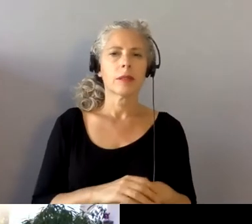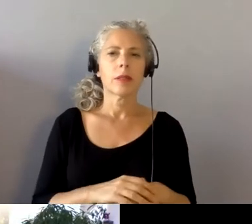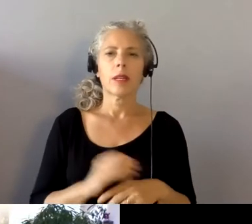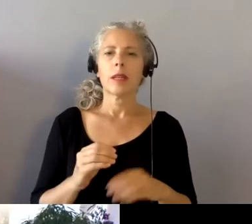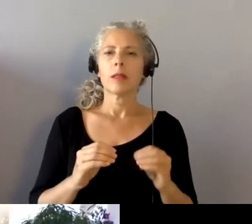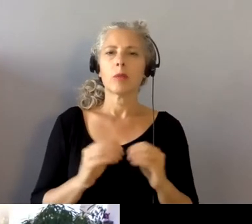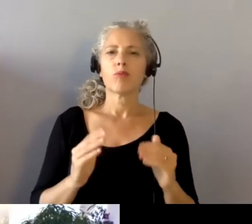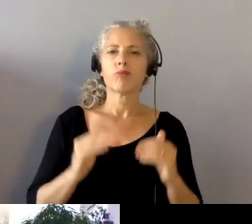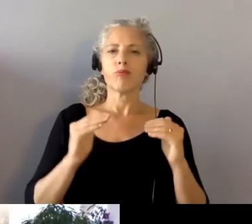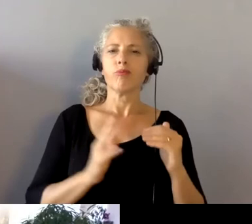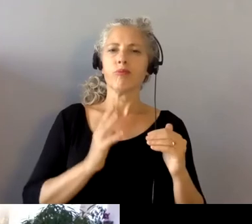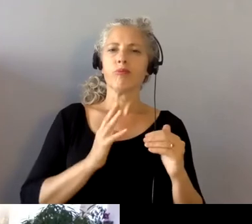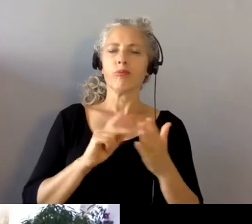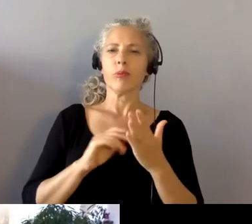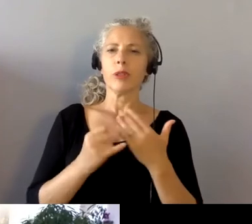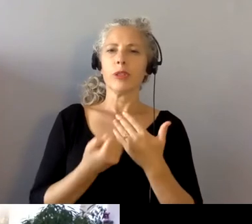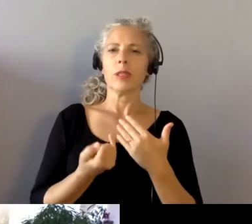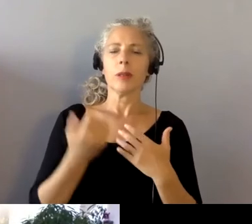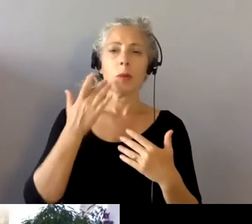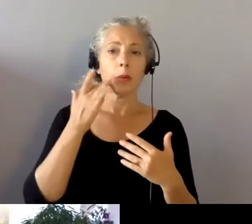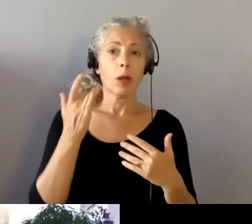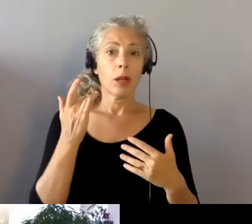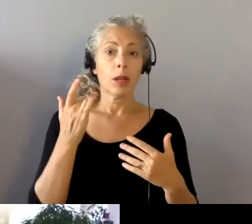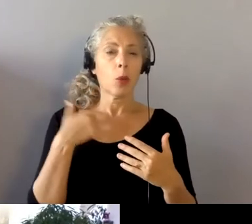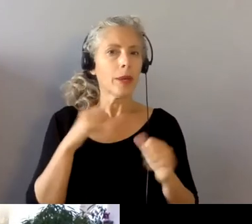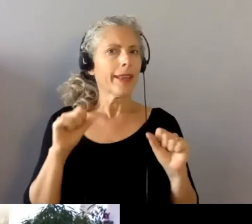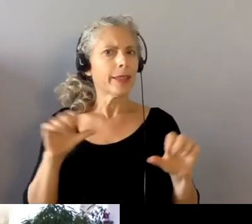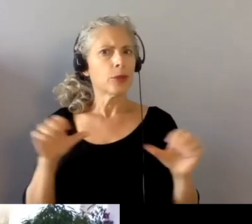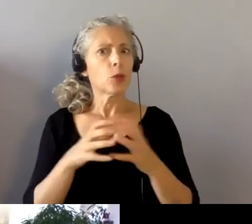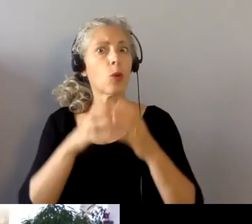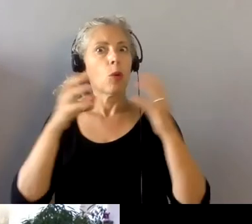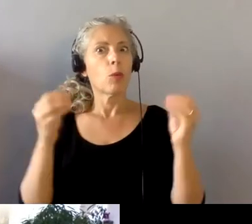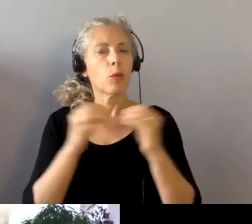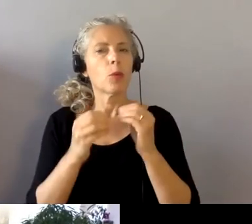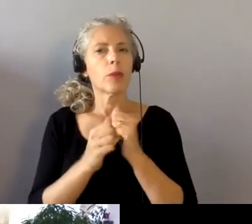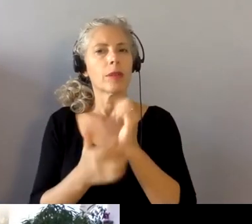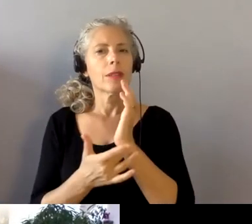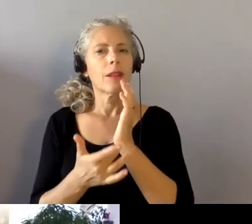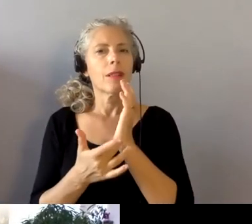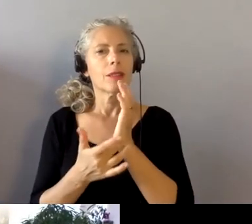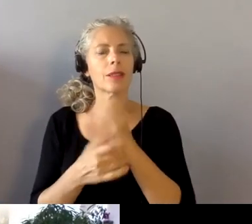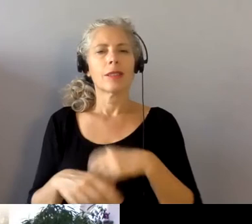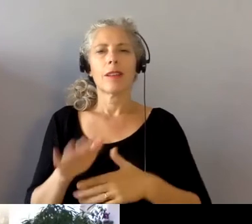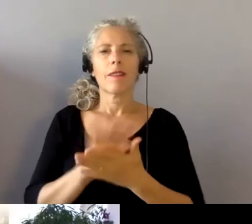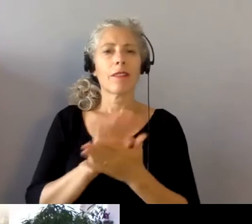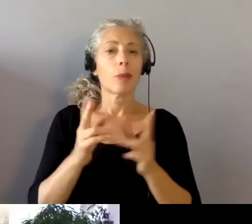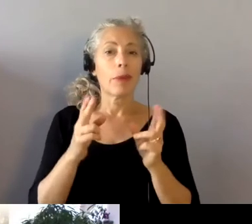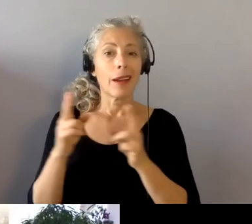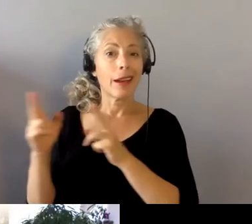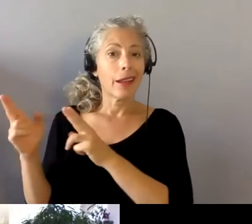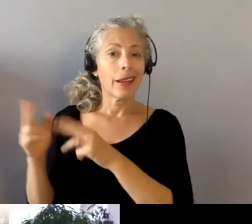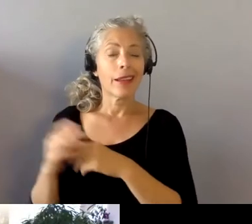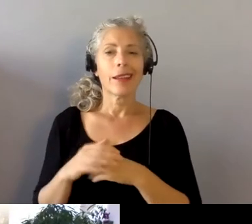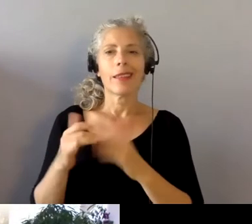more sophisticated project in a particular way because of what we can do with technology and because of film editing, how much